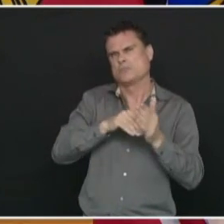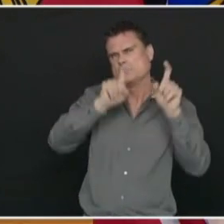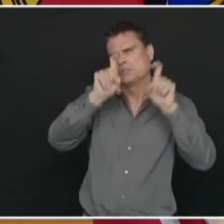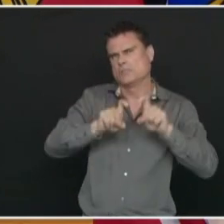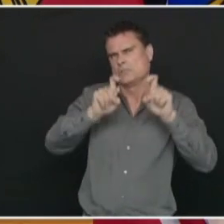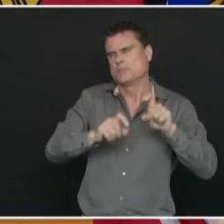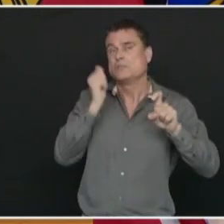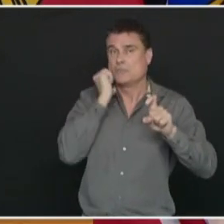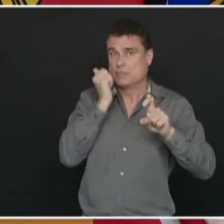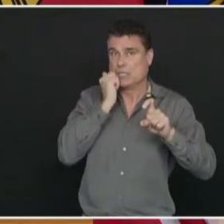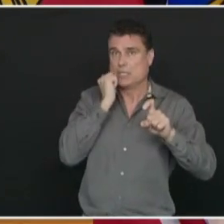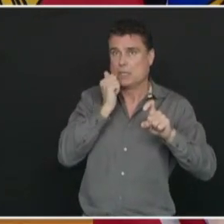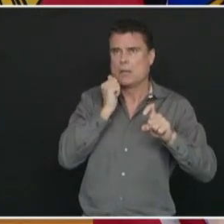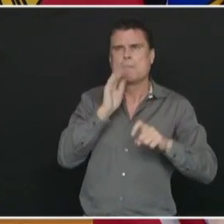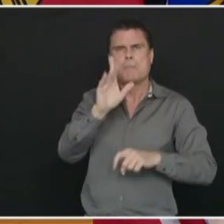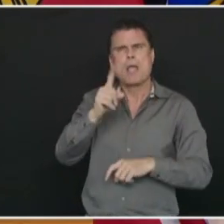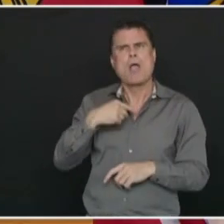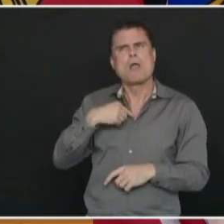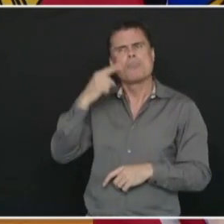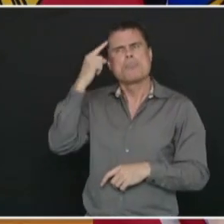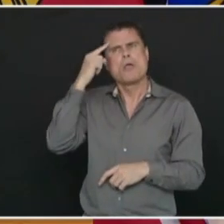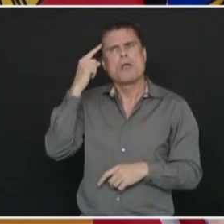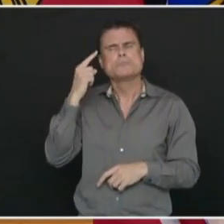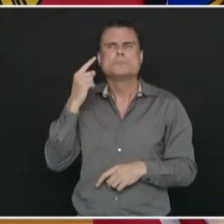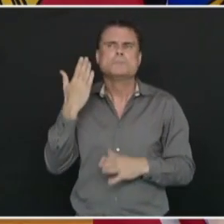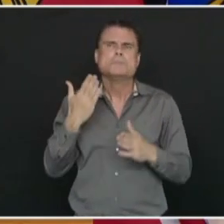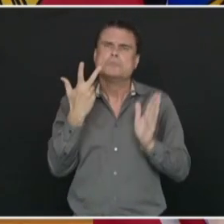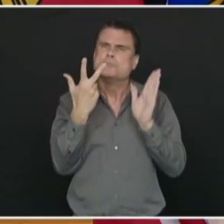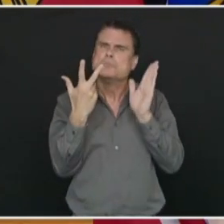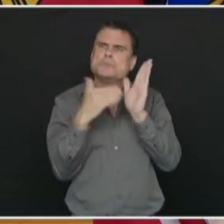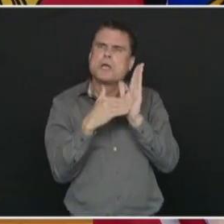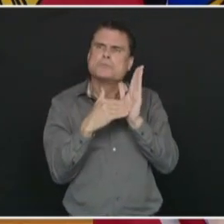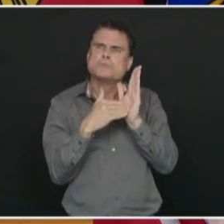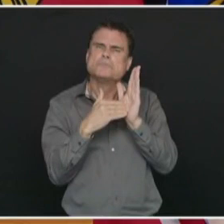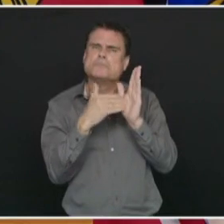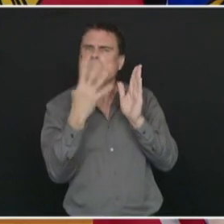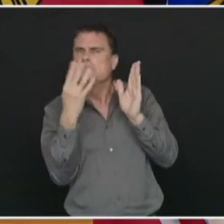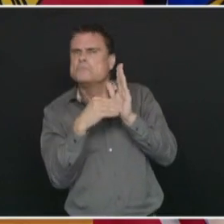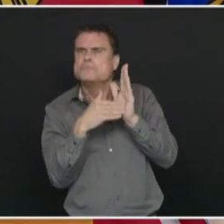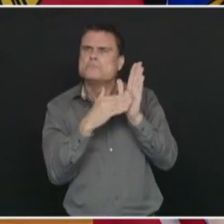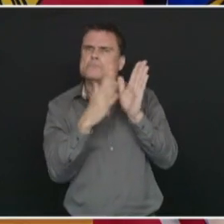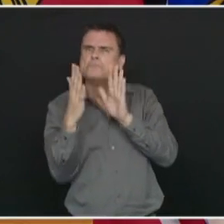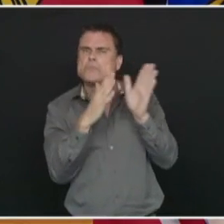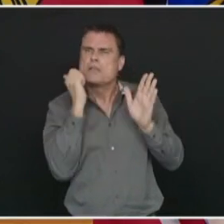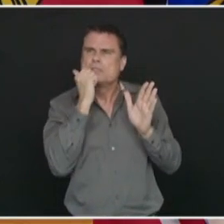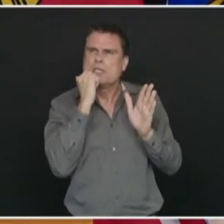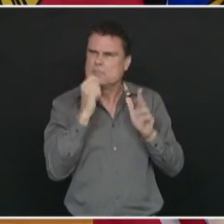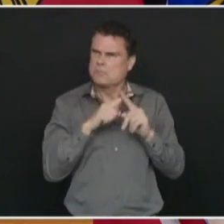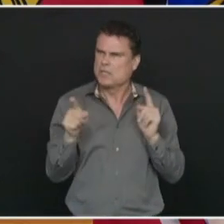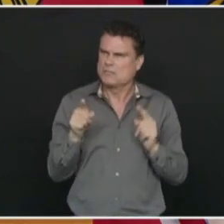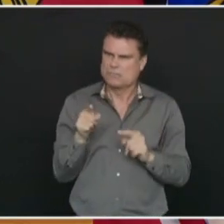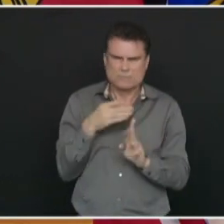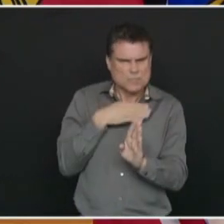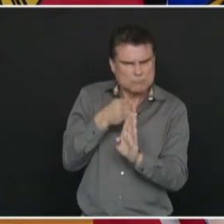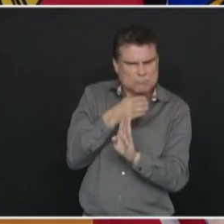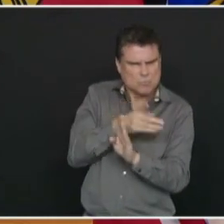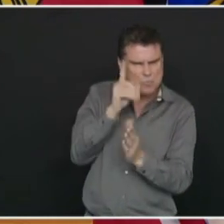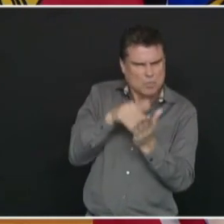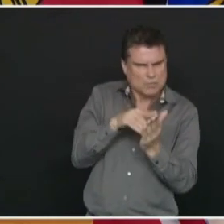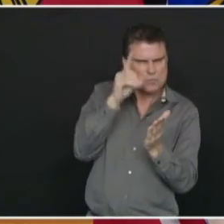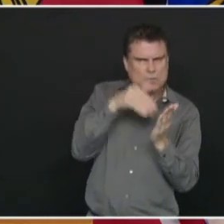fewer people coming back from other countries, and that was a large part of where illness was arising, and that there's fewer